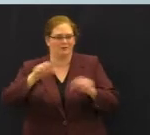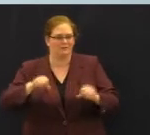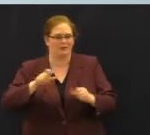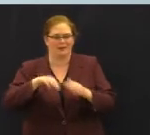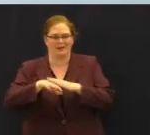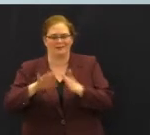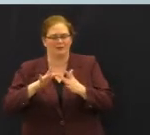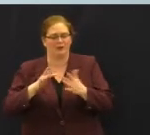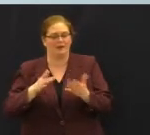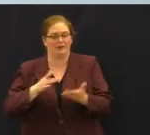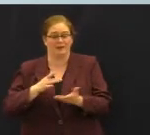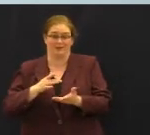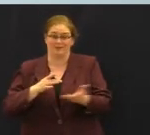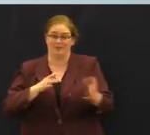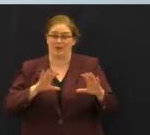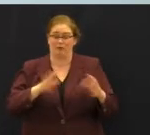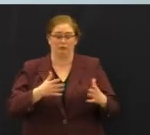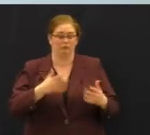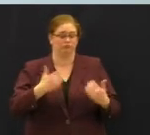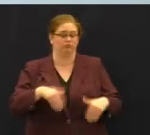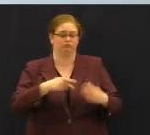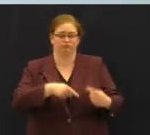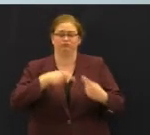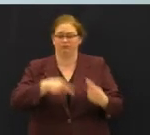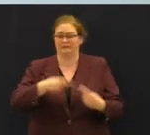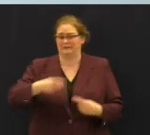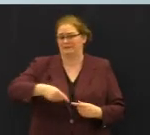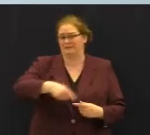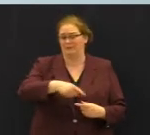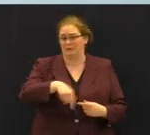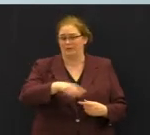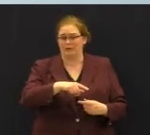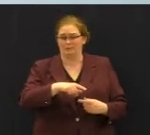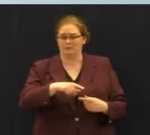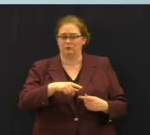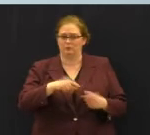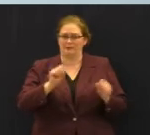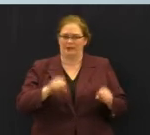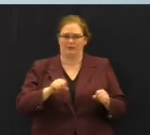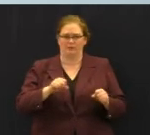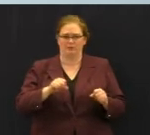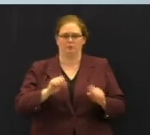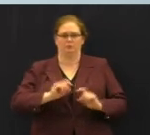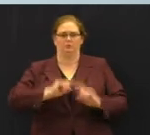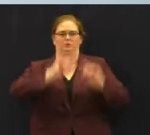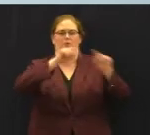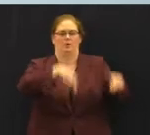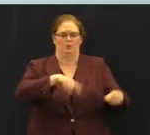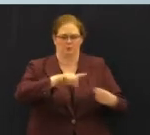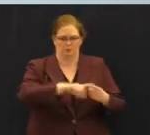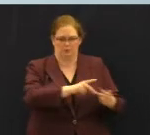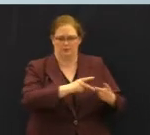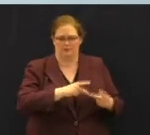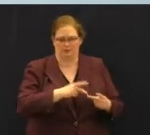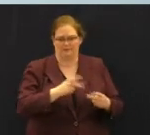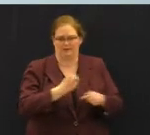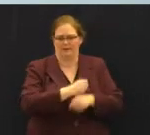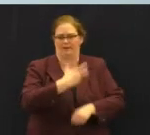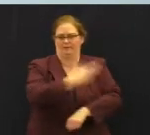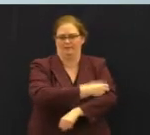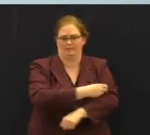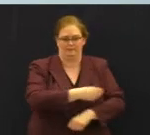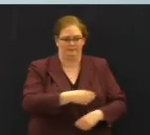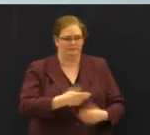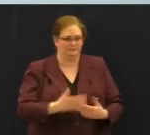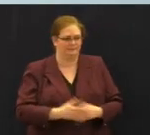internet, it would be difficult for that group of people to be able to make it to one of our 3 sites or to even know how to